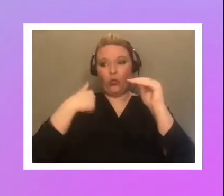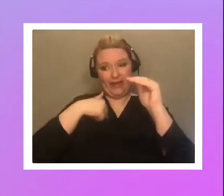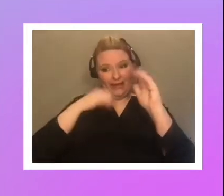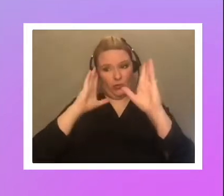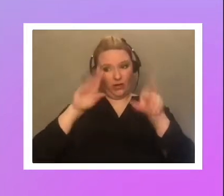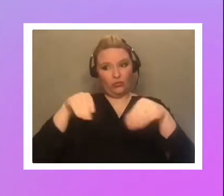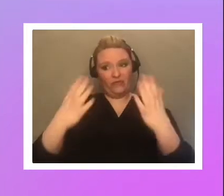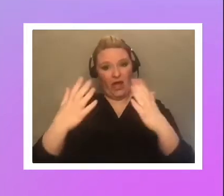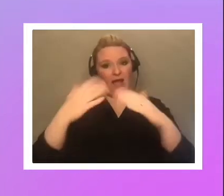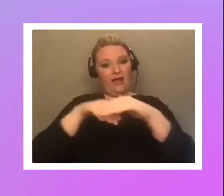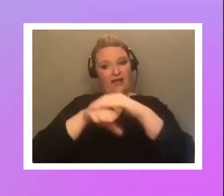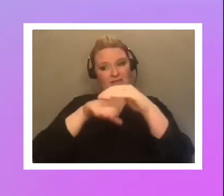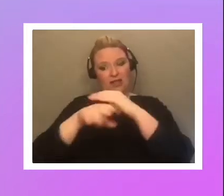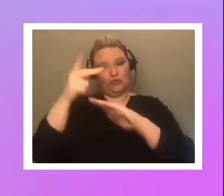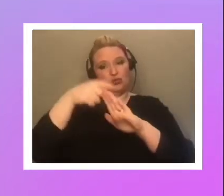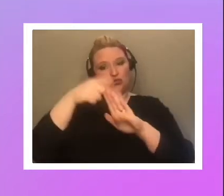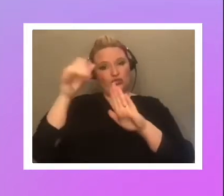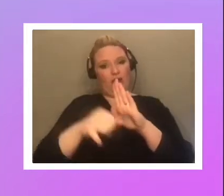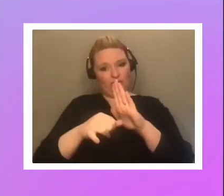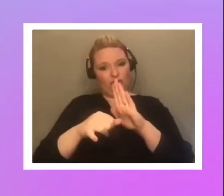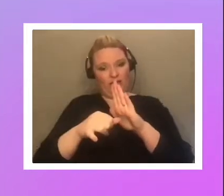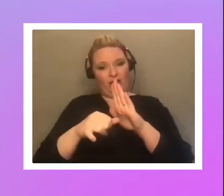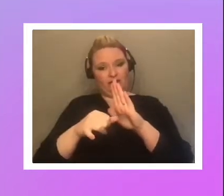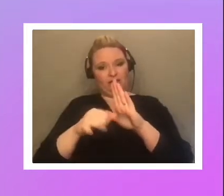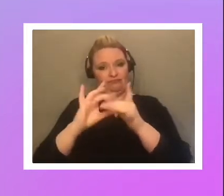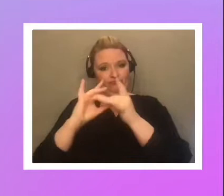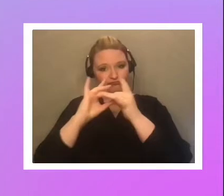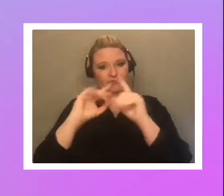an accessible project with your team.